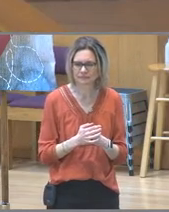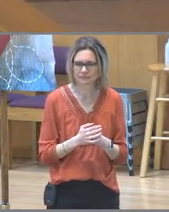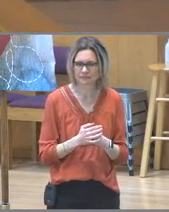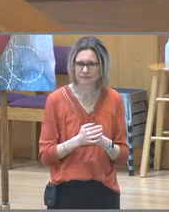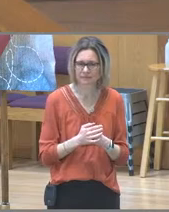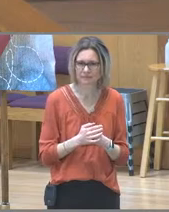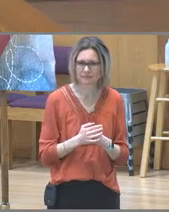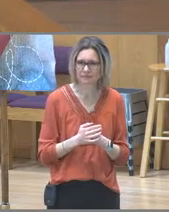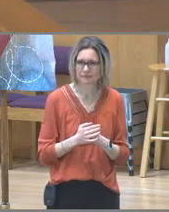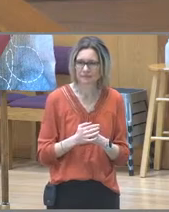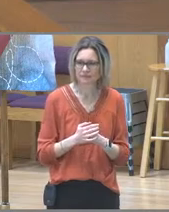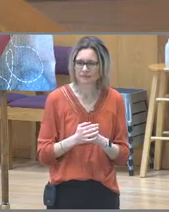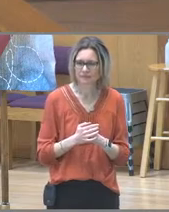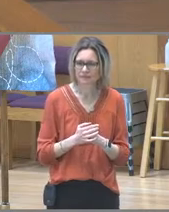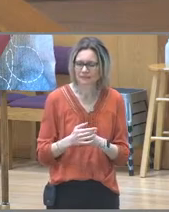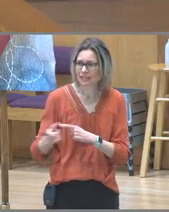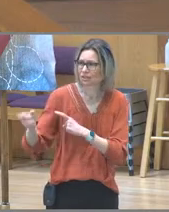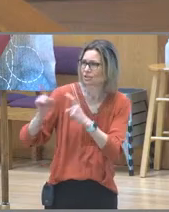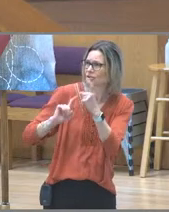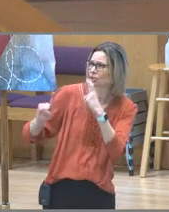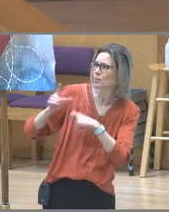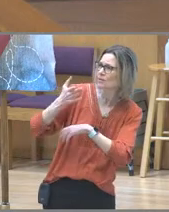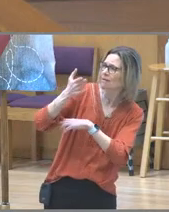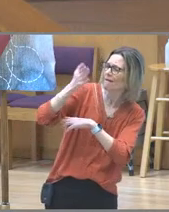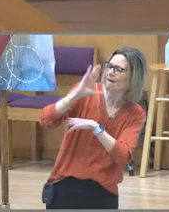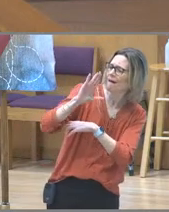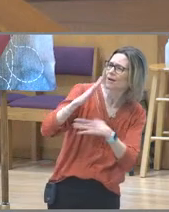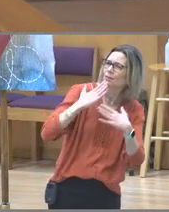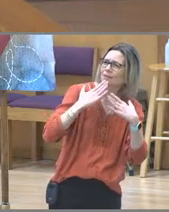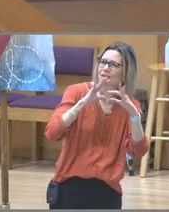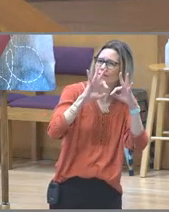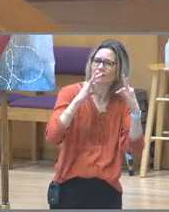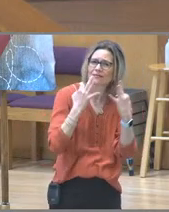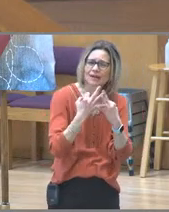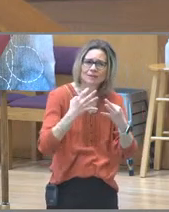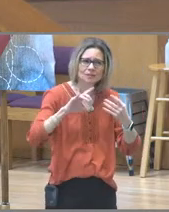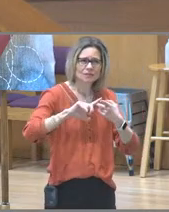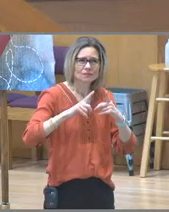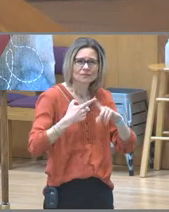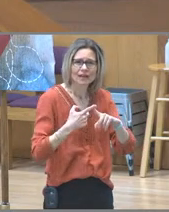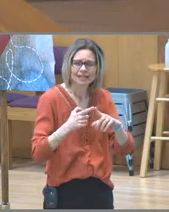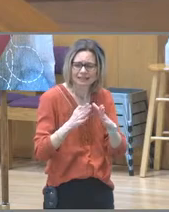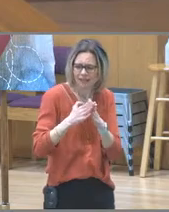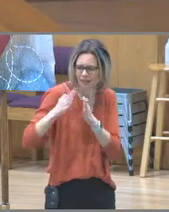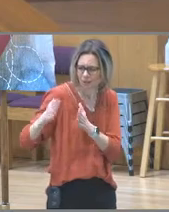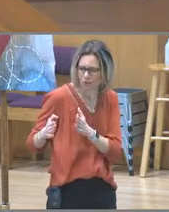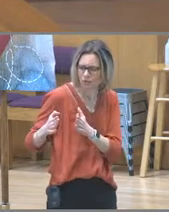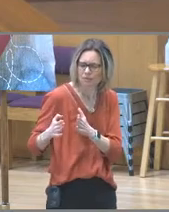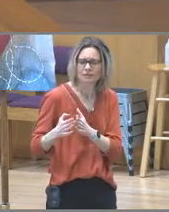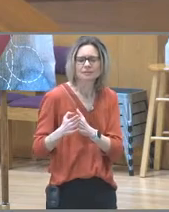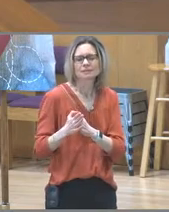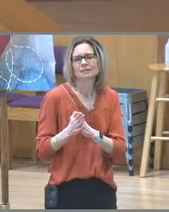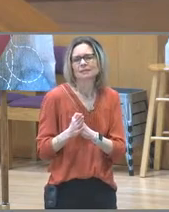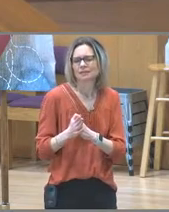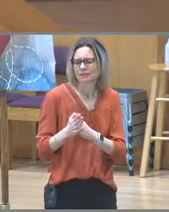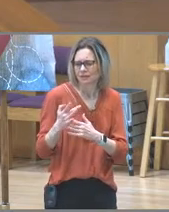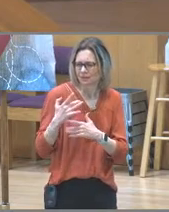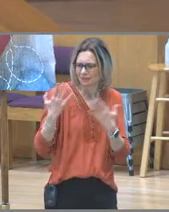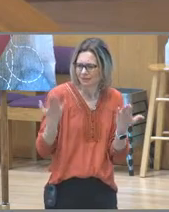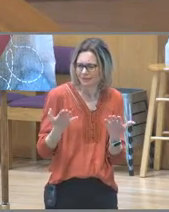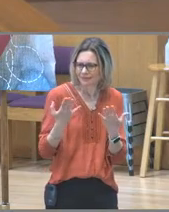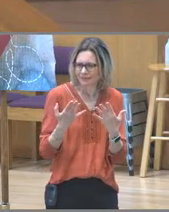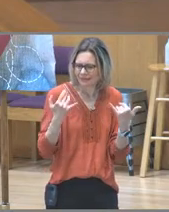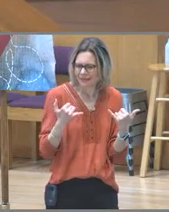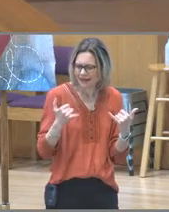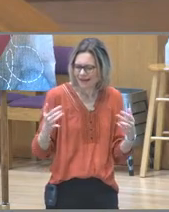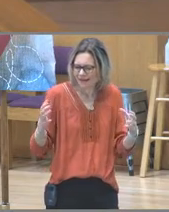Generous God, we give thanks for families, friends, neighbors, and loved ones who gathered today to